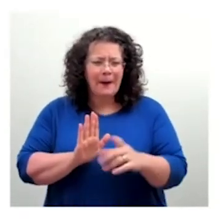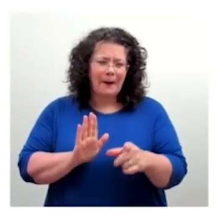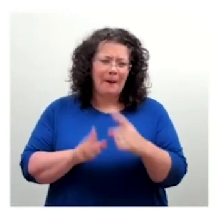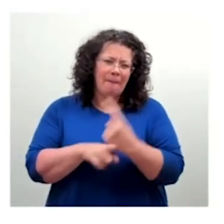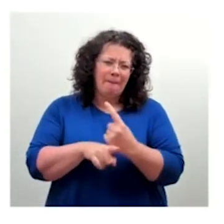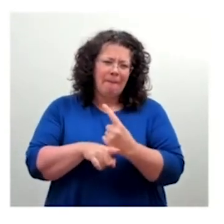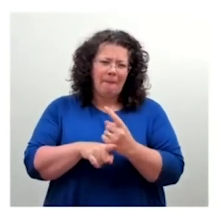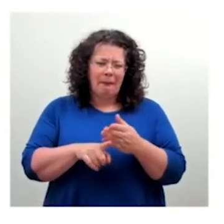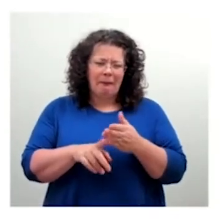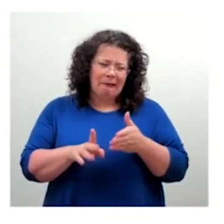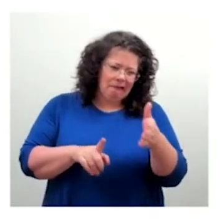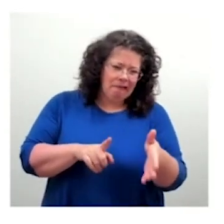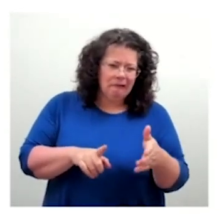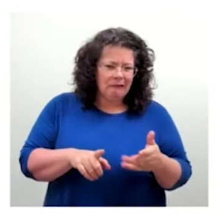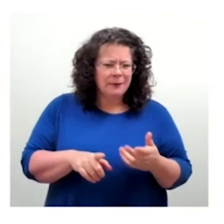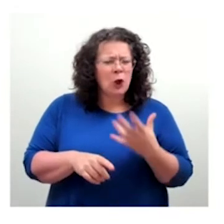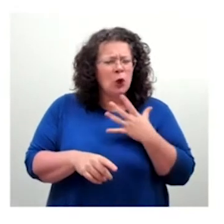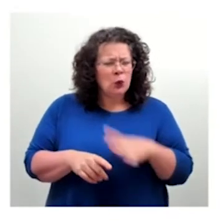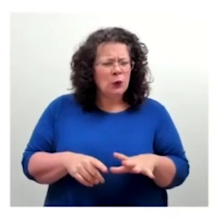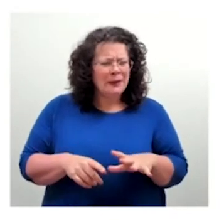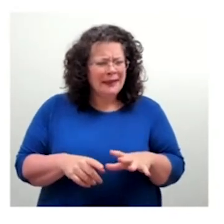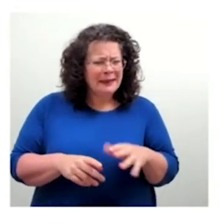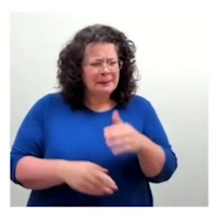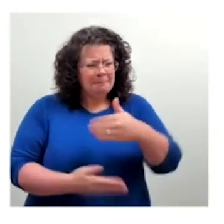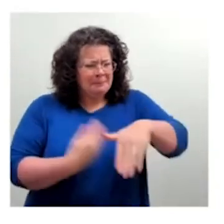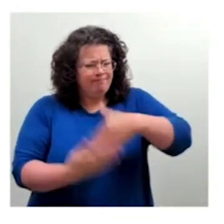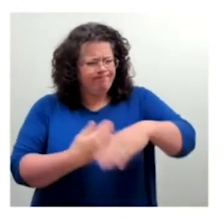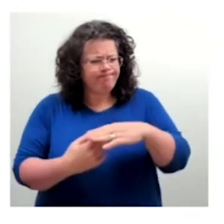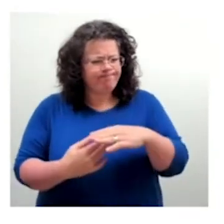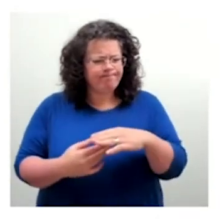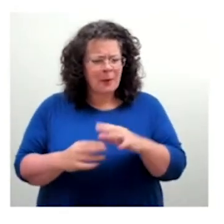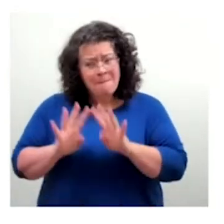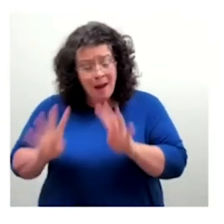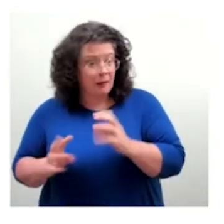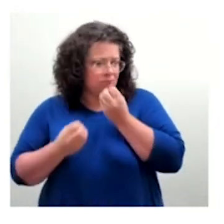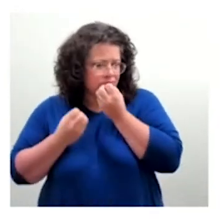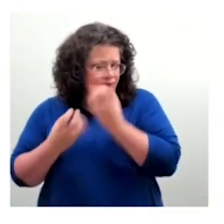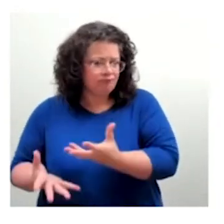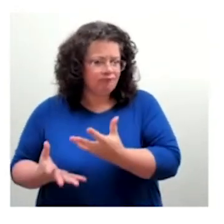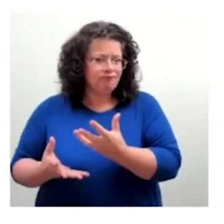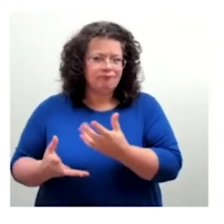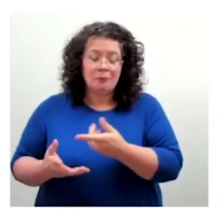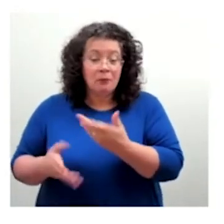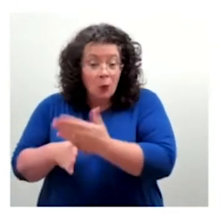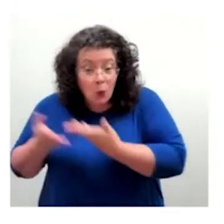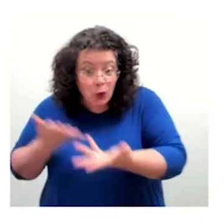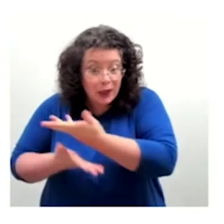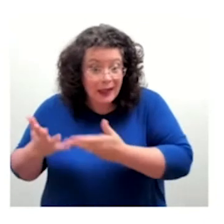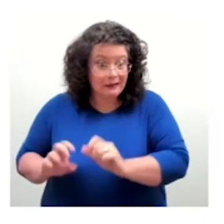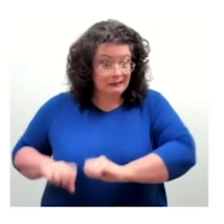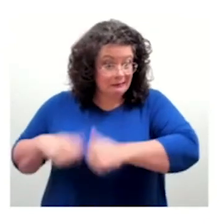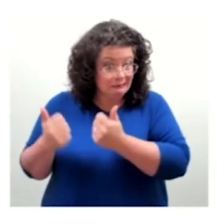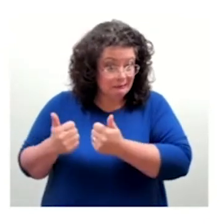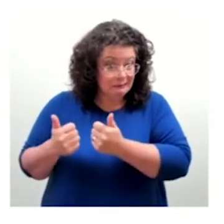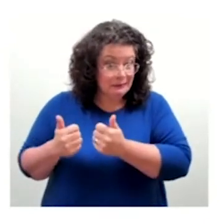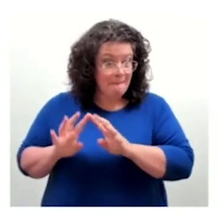stuff. But that community comes from that meeting. Of the 3 days, the sessions when I've been in there, either watching or chairing, I felt a little bit more